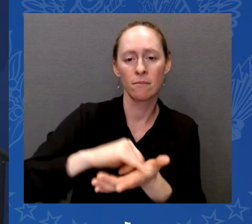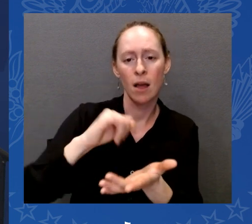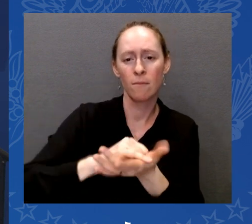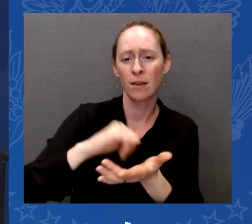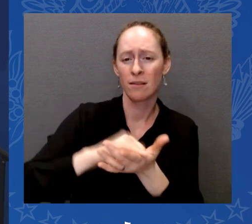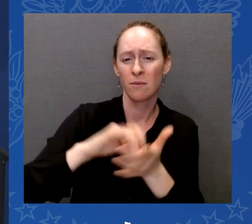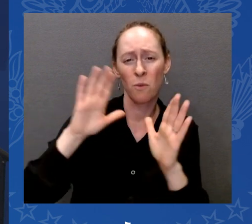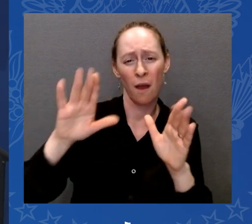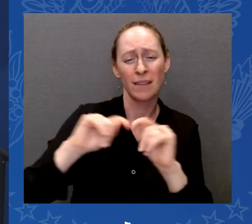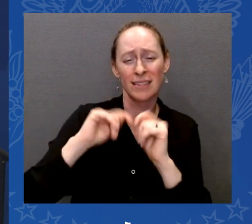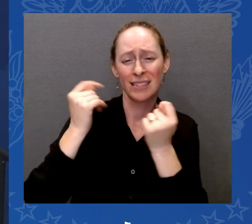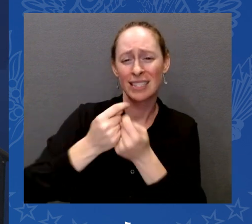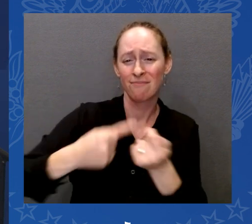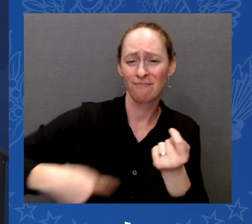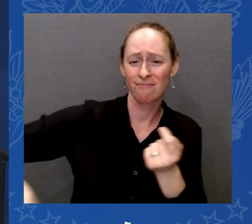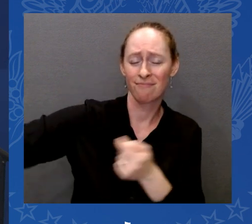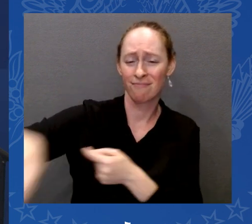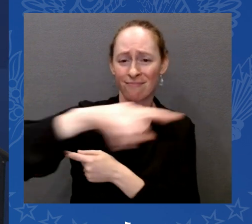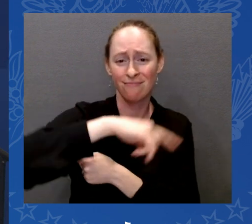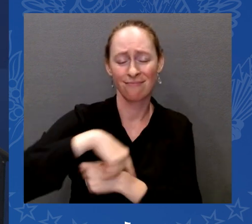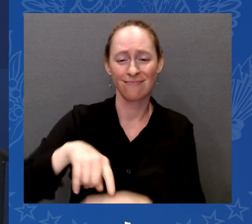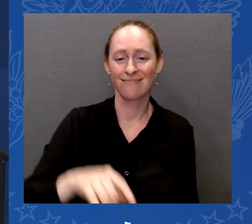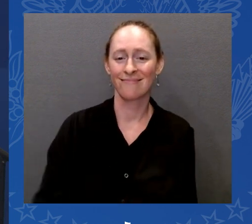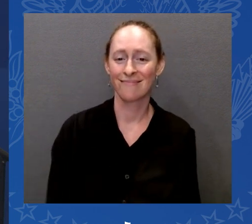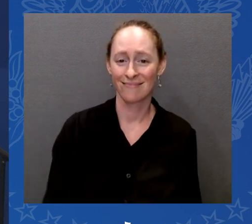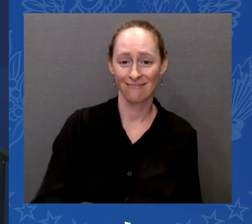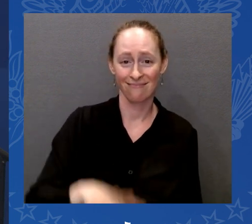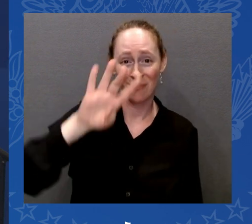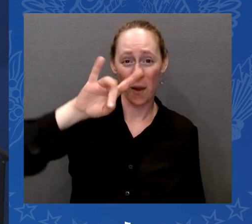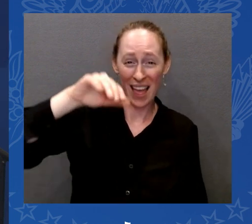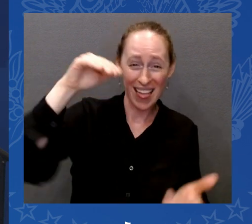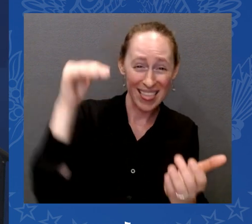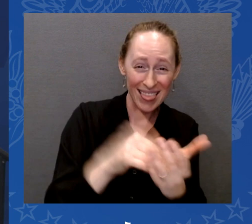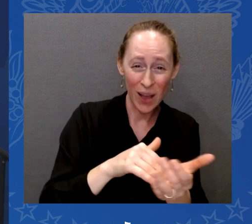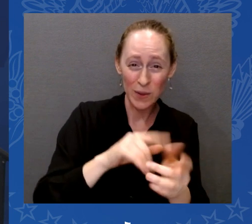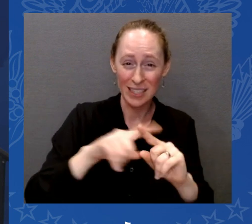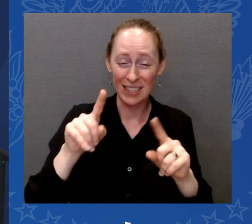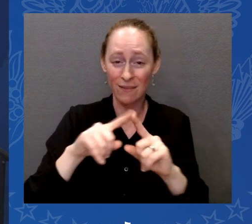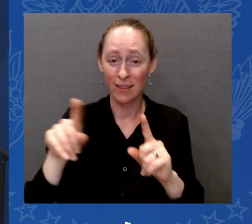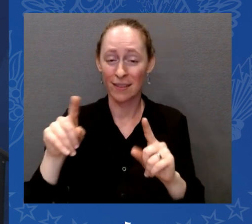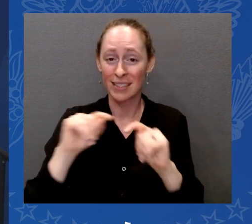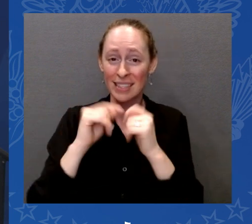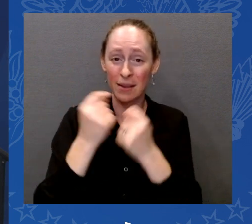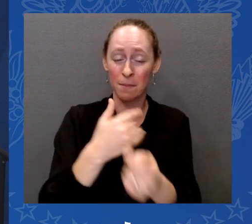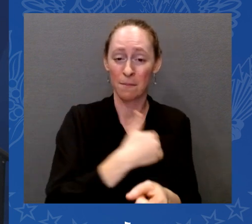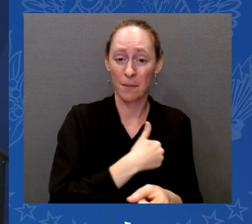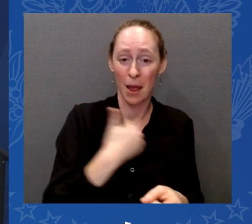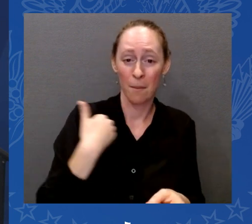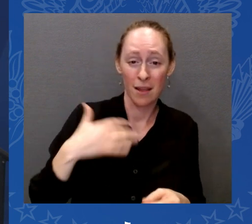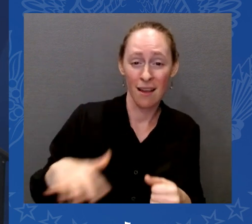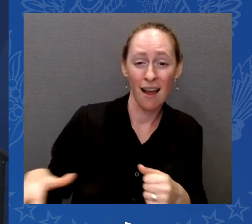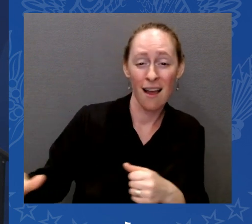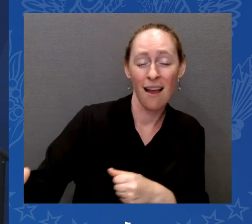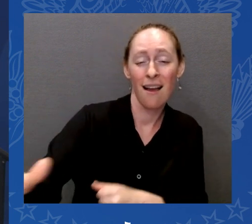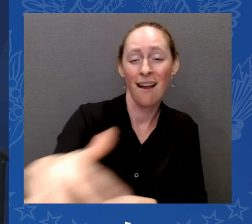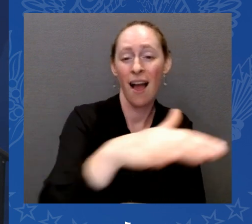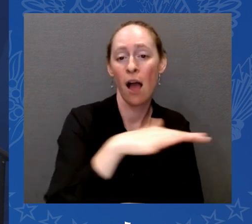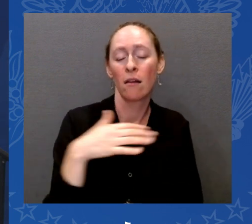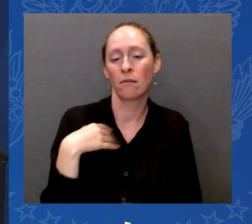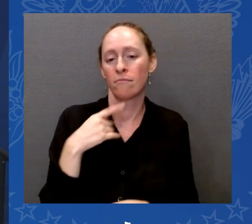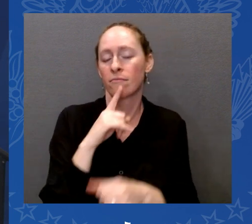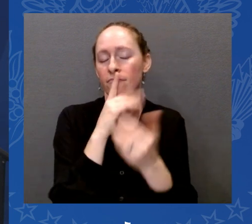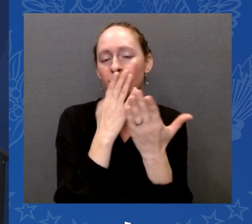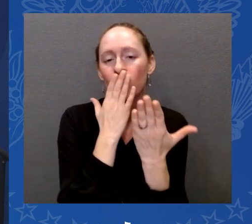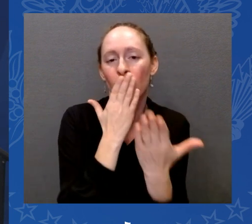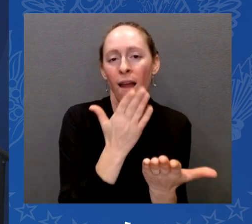members has delivered for the company. I'm really grateful to all our team members worldwide that do what they